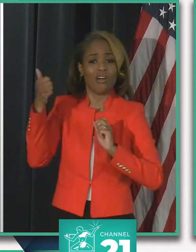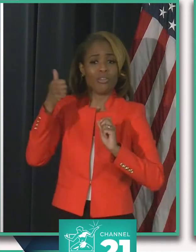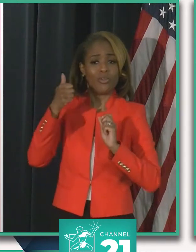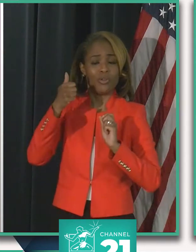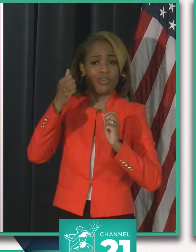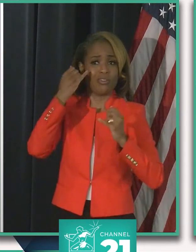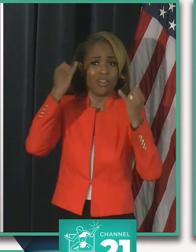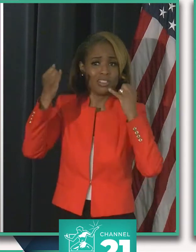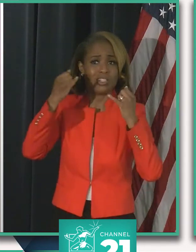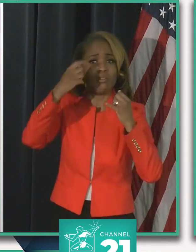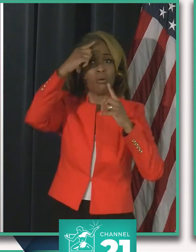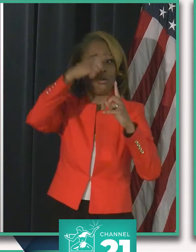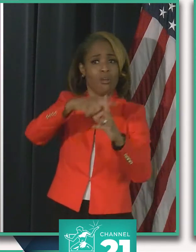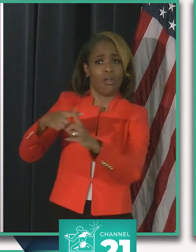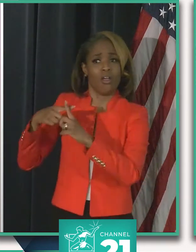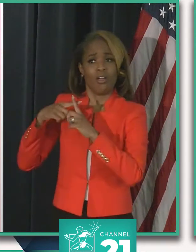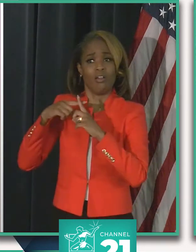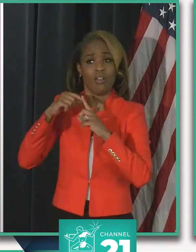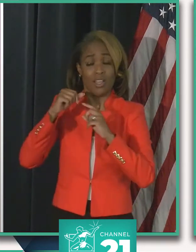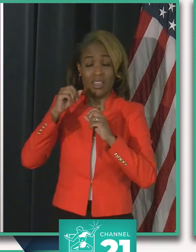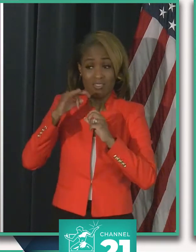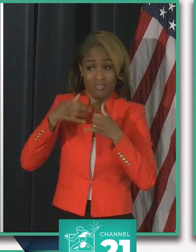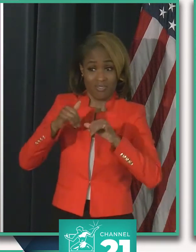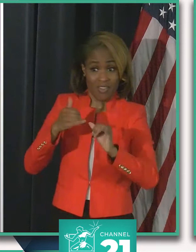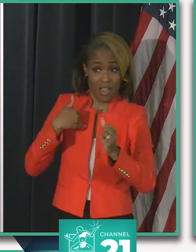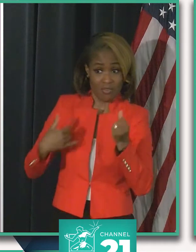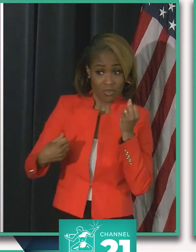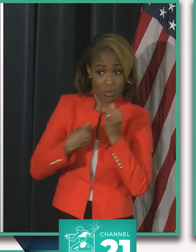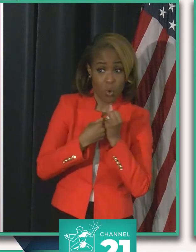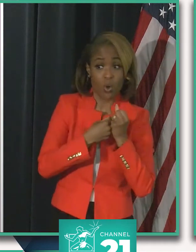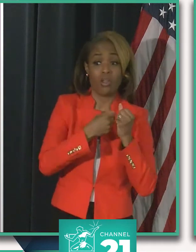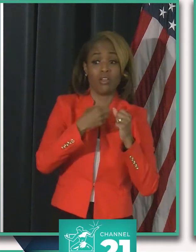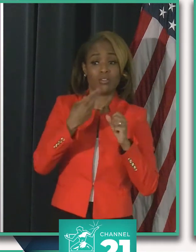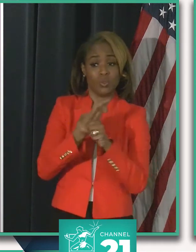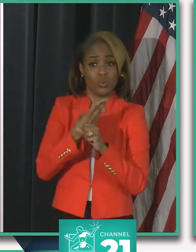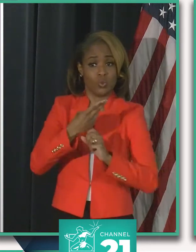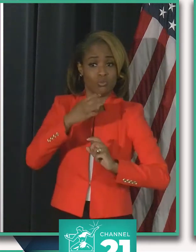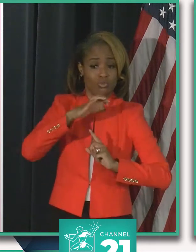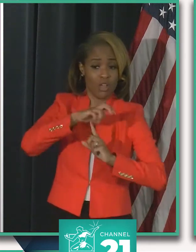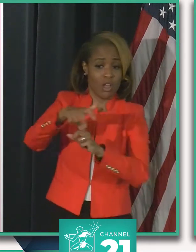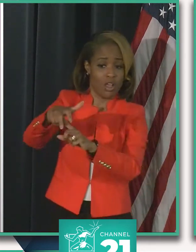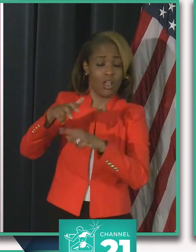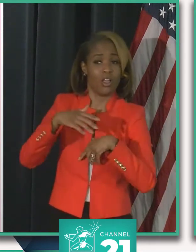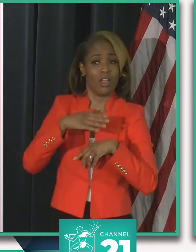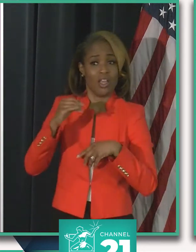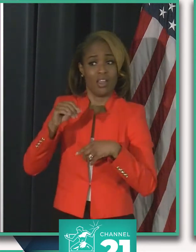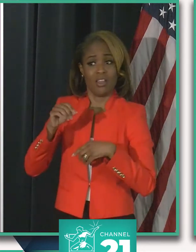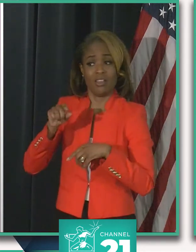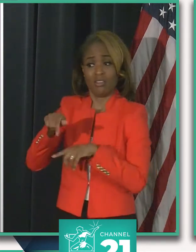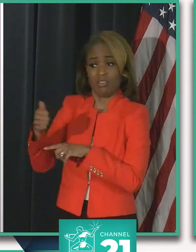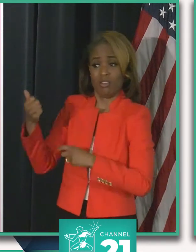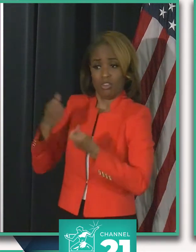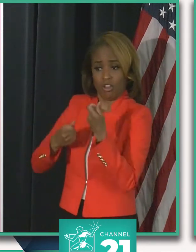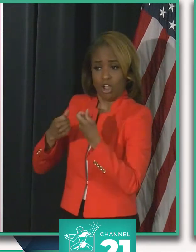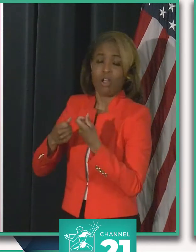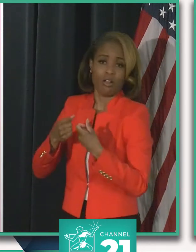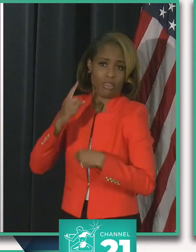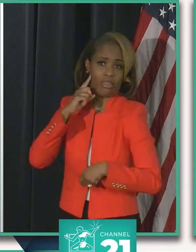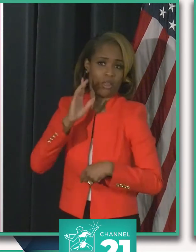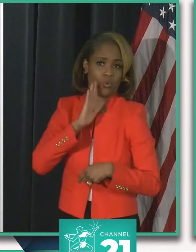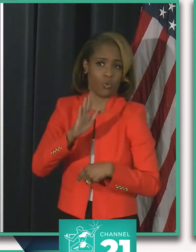optimistic. As long as we keep air support going, I mean, our helicopters and our undercover cars, I think we're going to make a